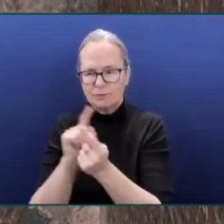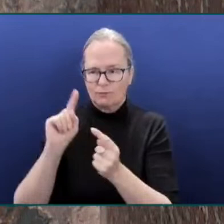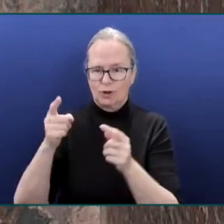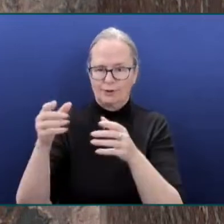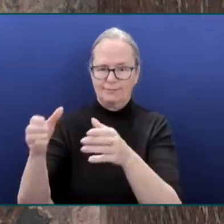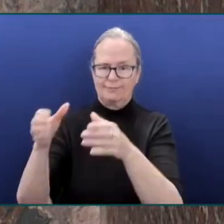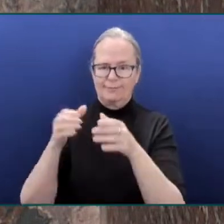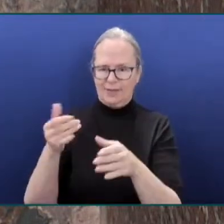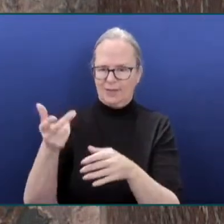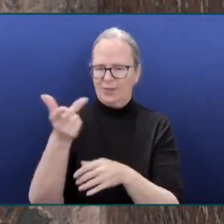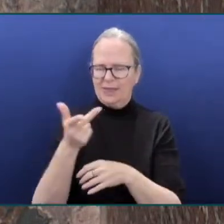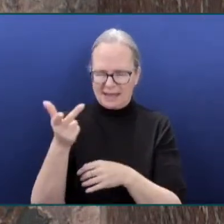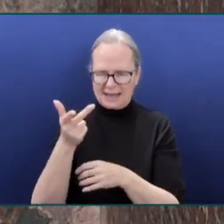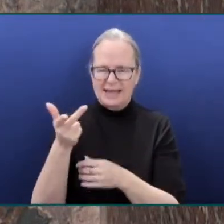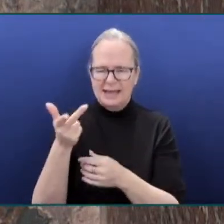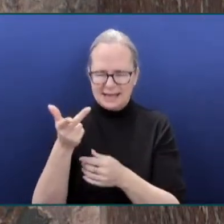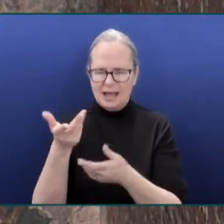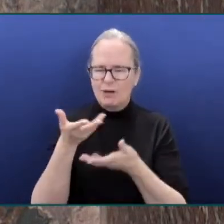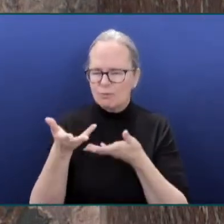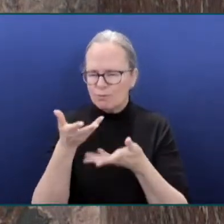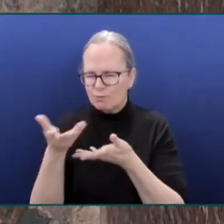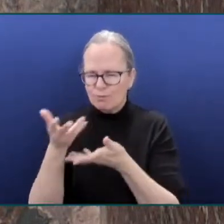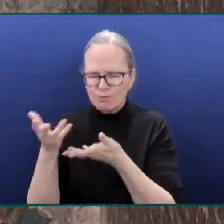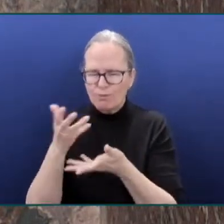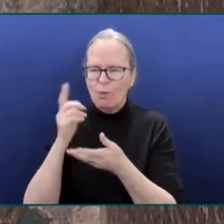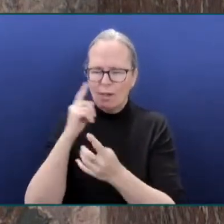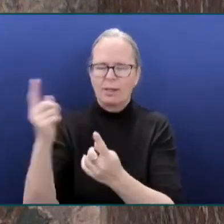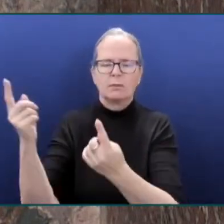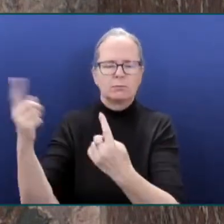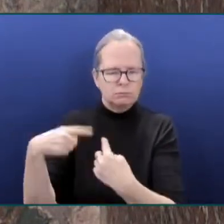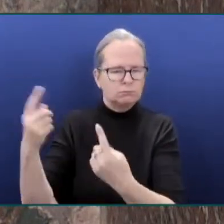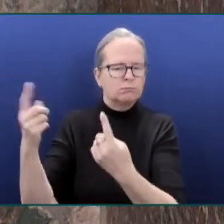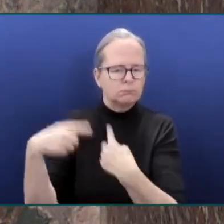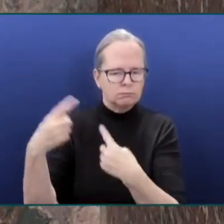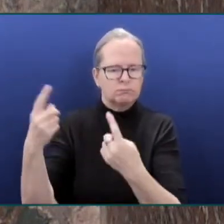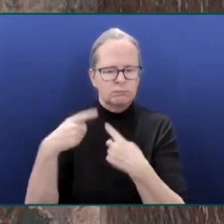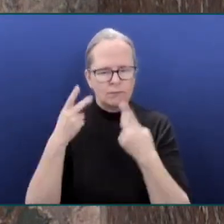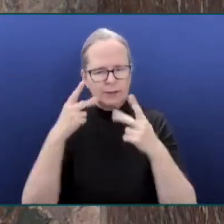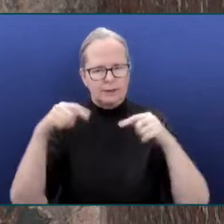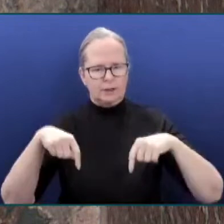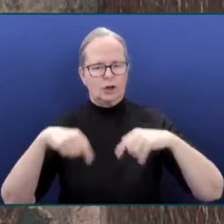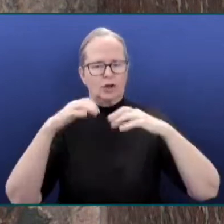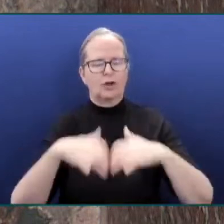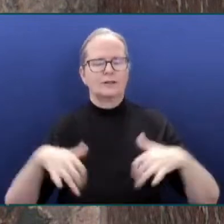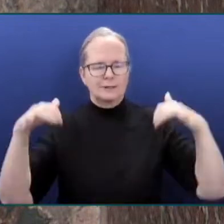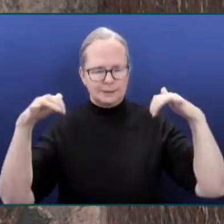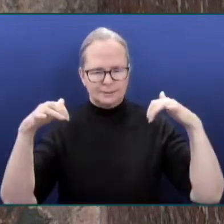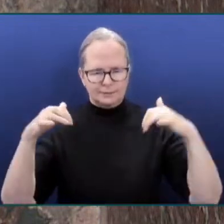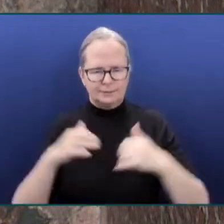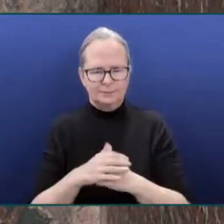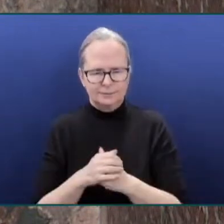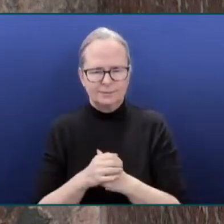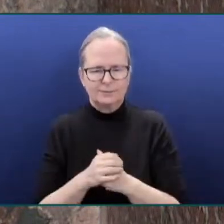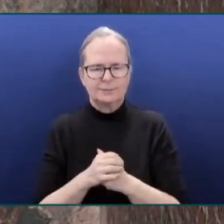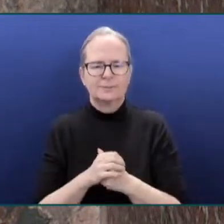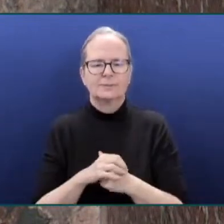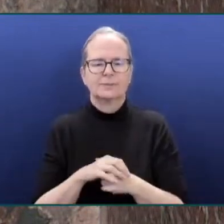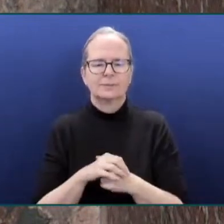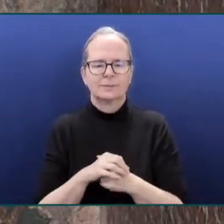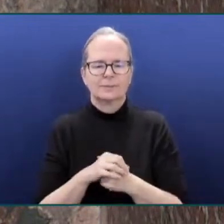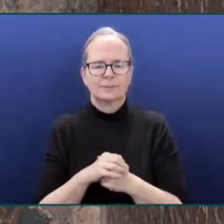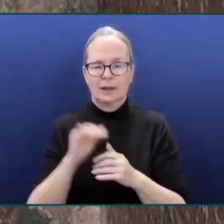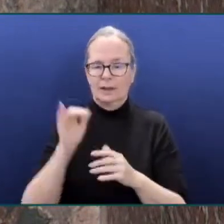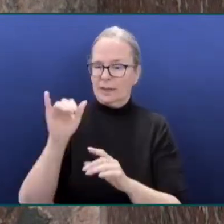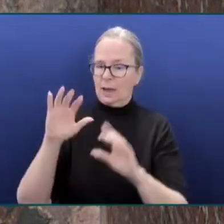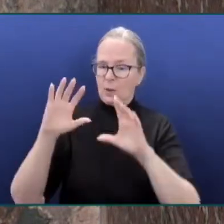through our assembly this afternoon. They'll be here at 10:40. And I've given them an indication of